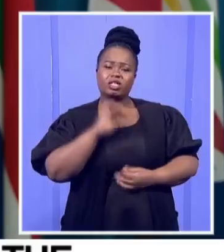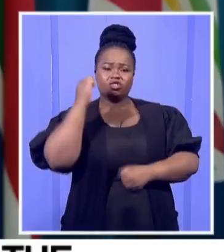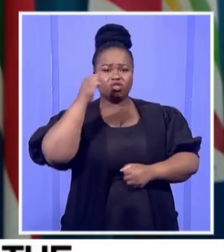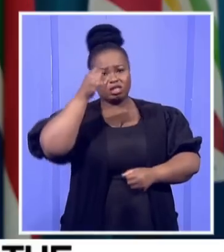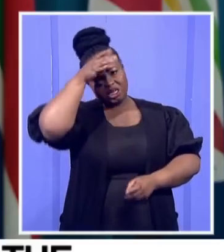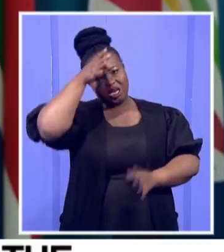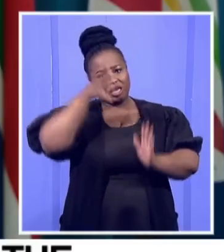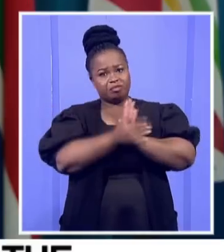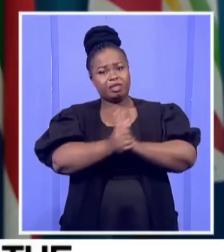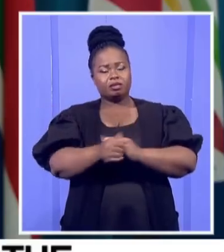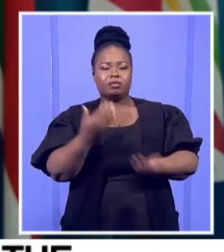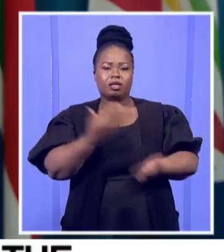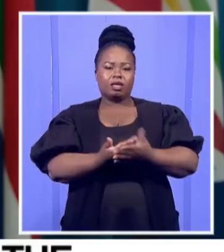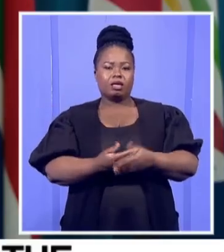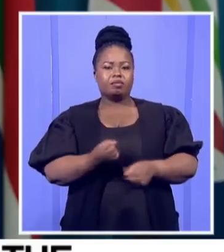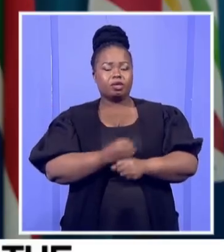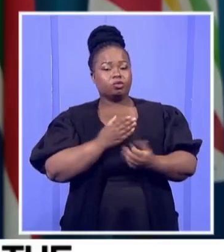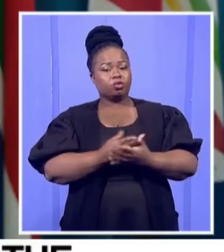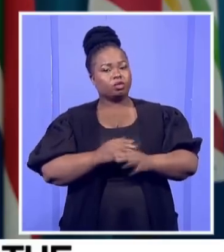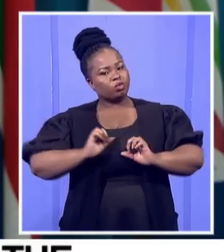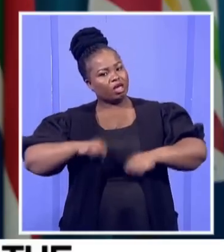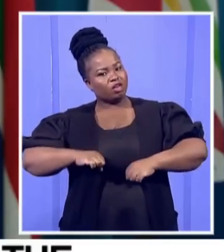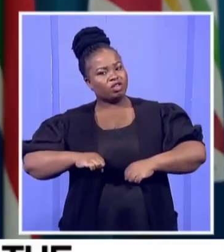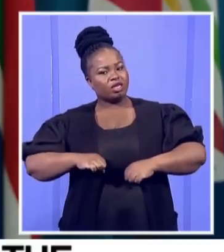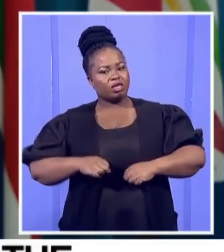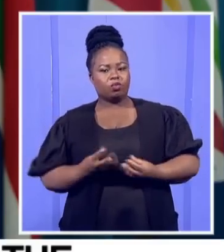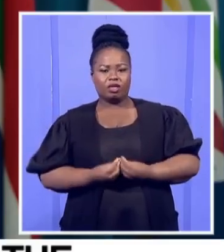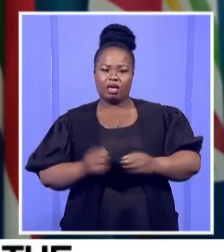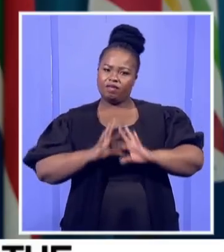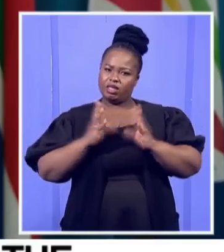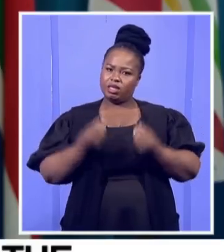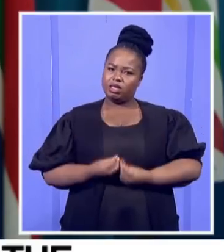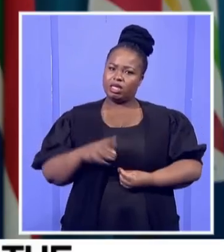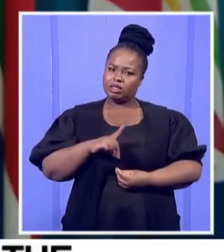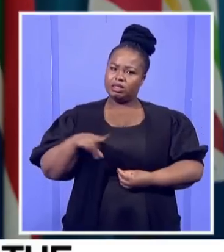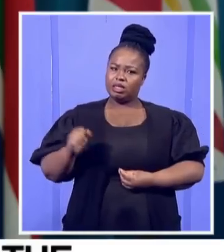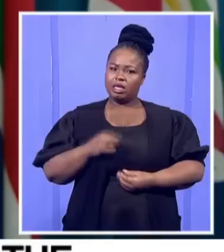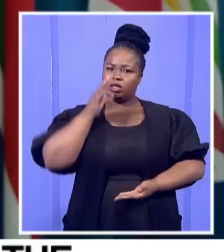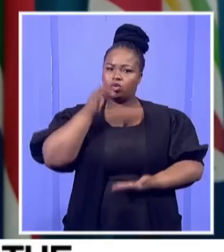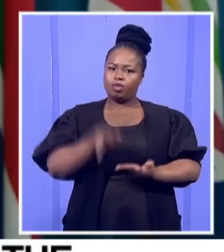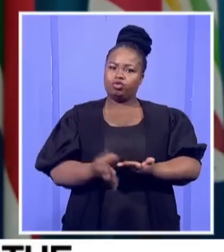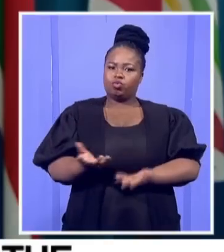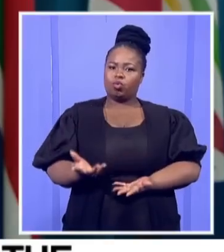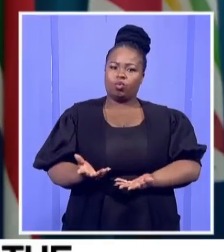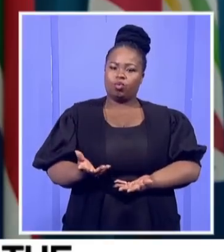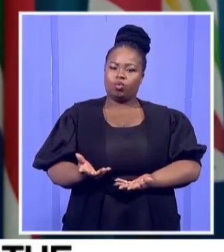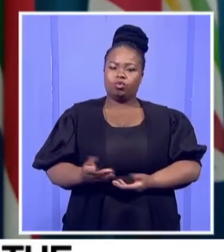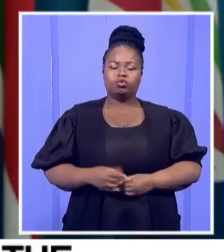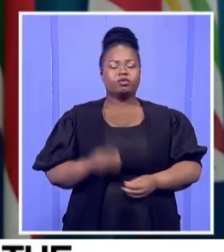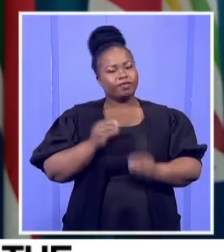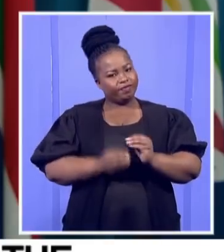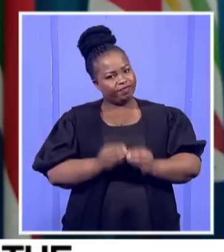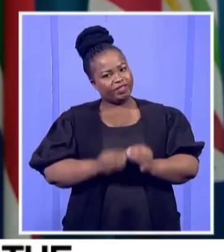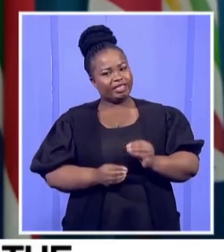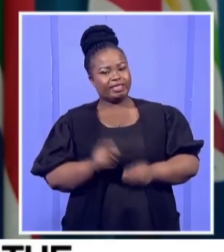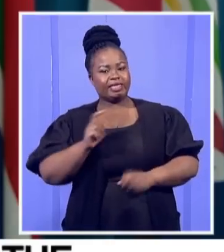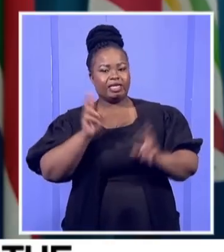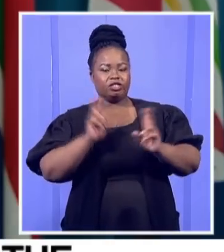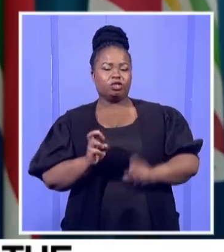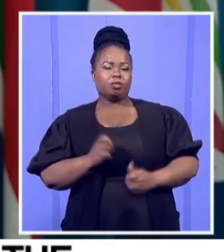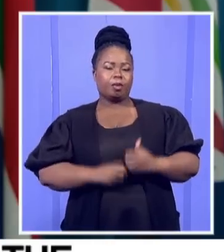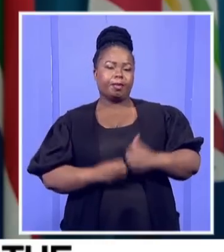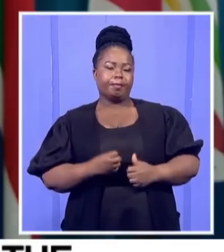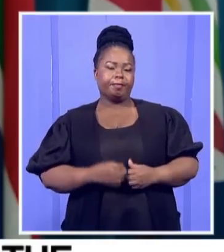would concur with most, if not all, of the DA's many recommended interventions to fix this electricity